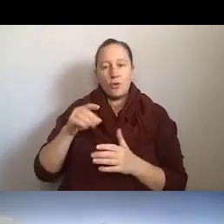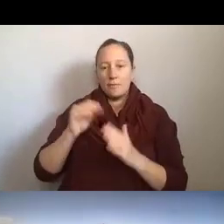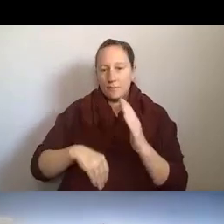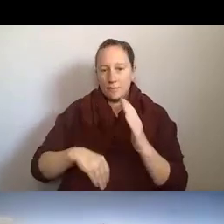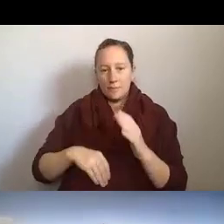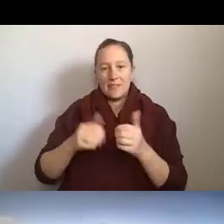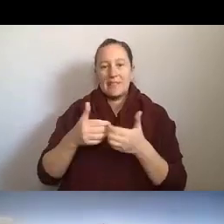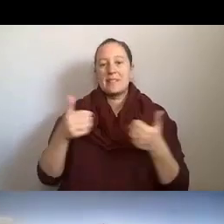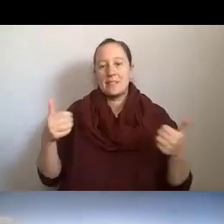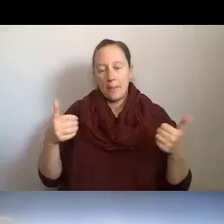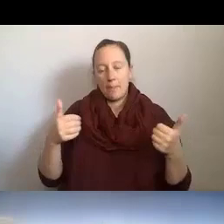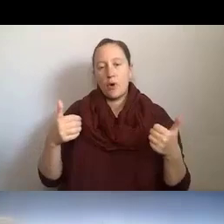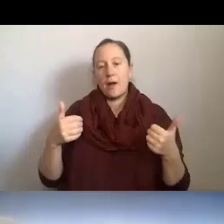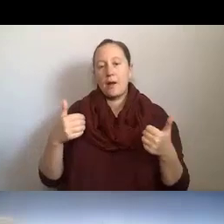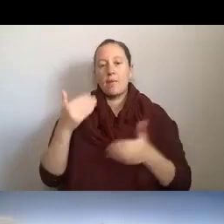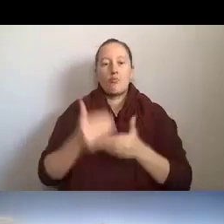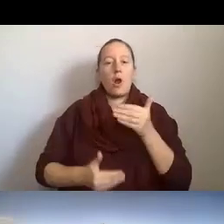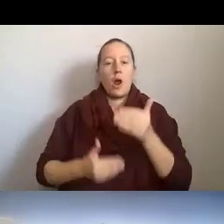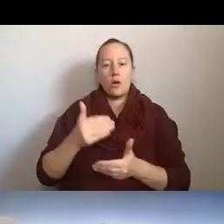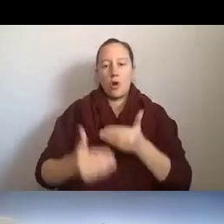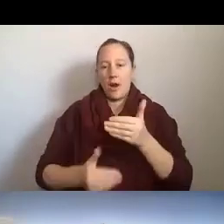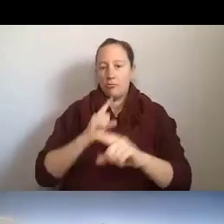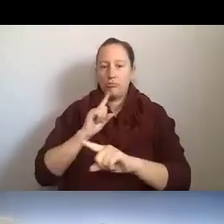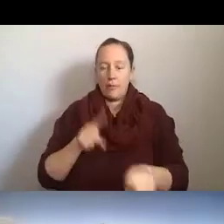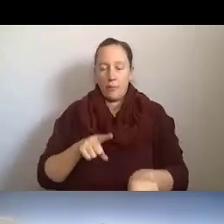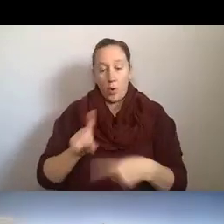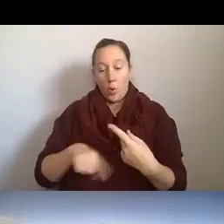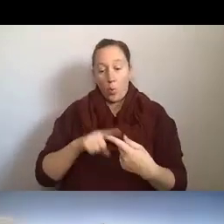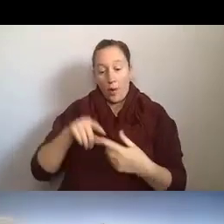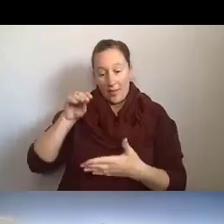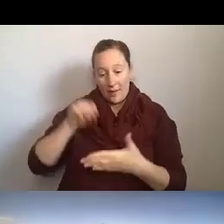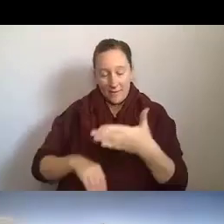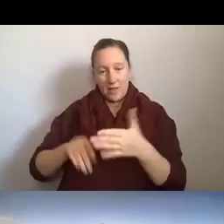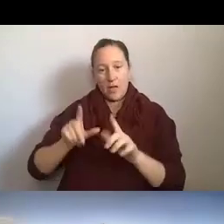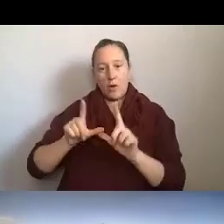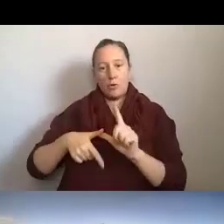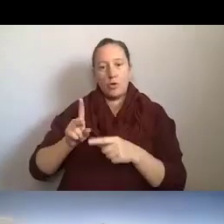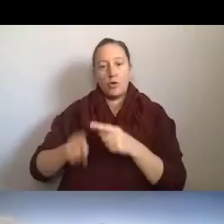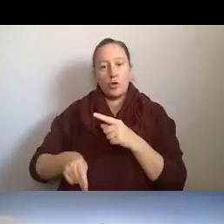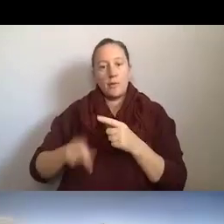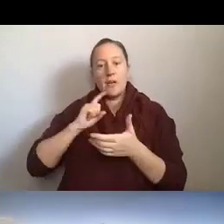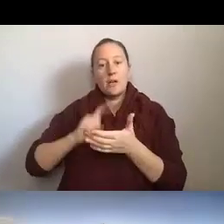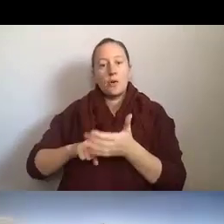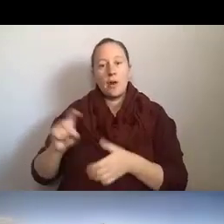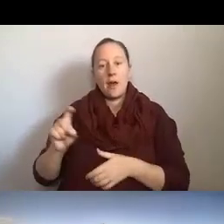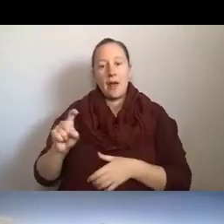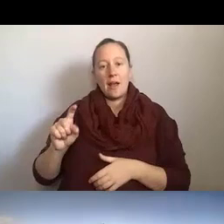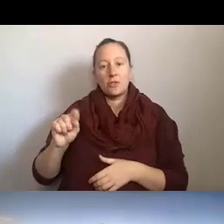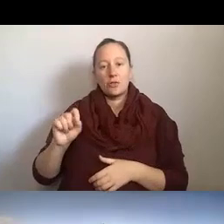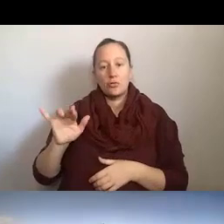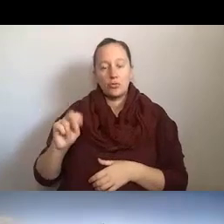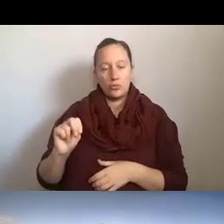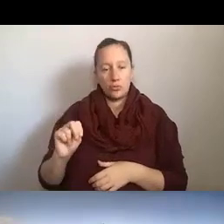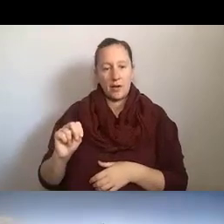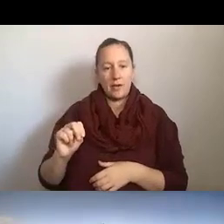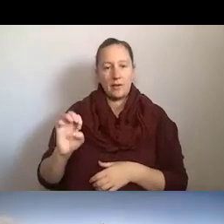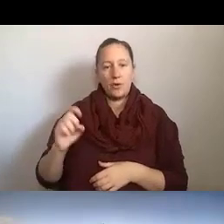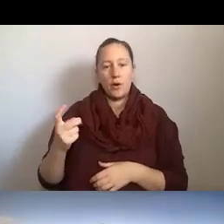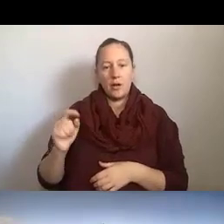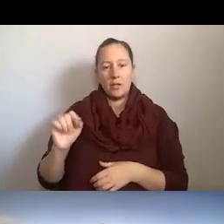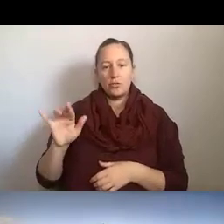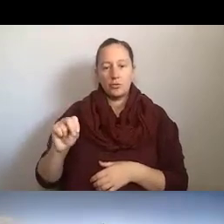If you are going to work part to receive compensation from working on a NIH grant, the fellow